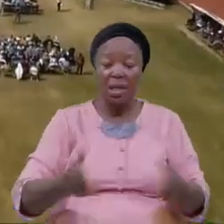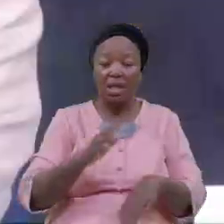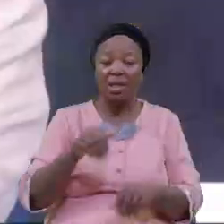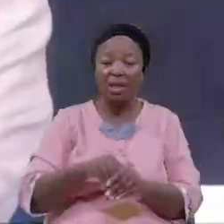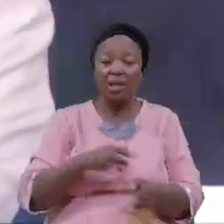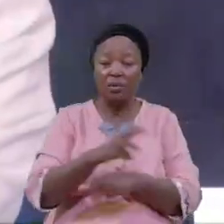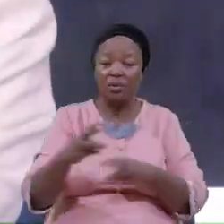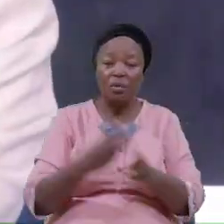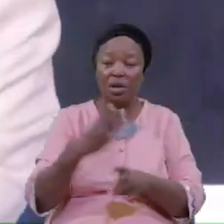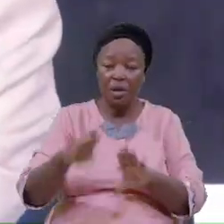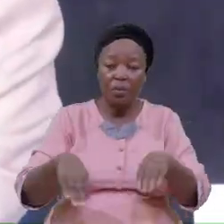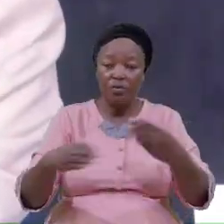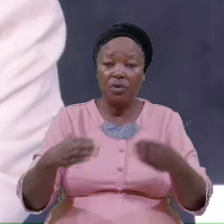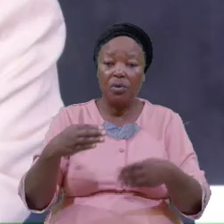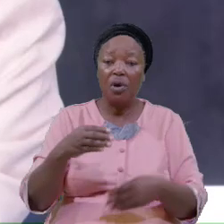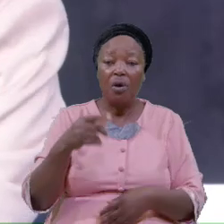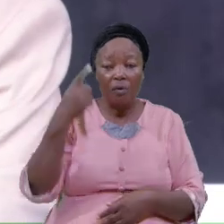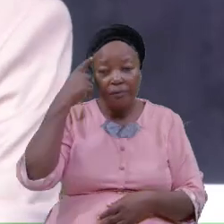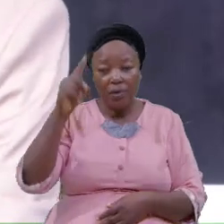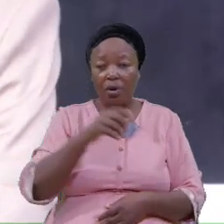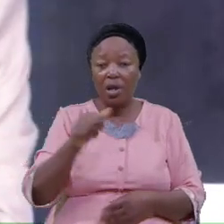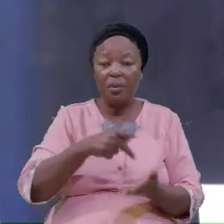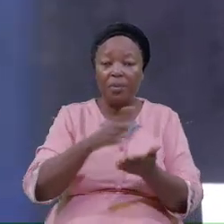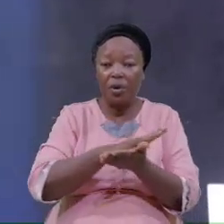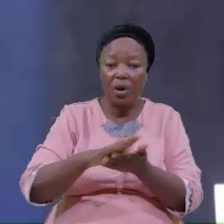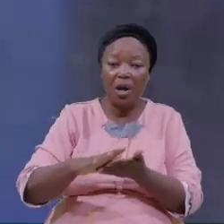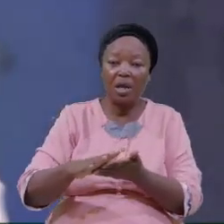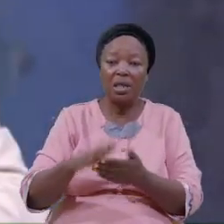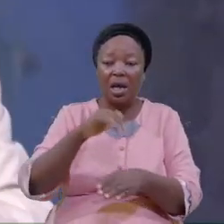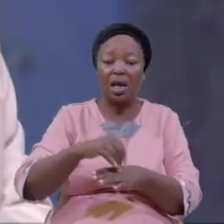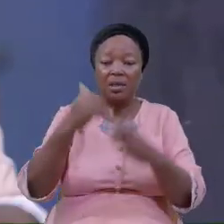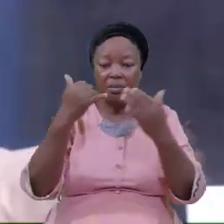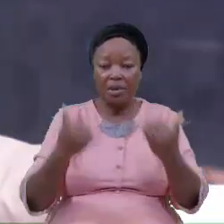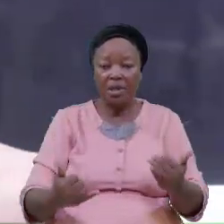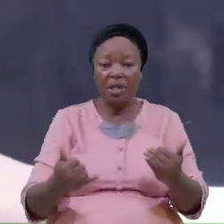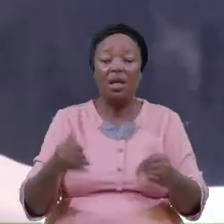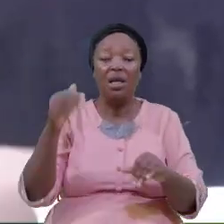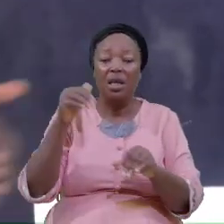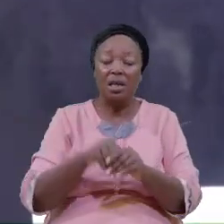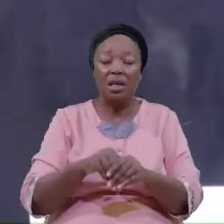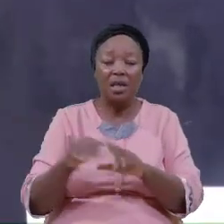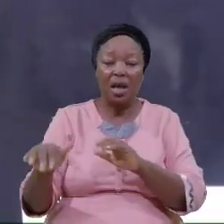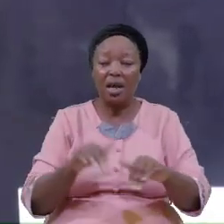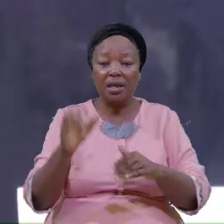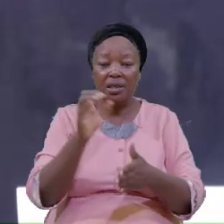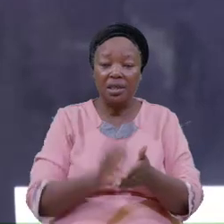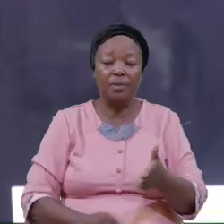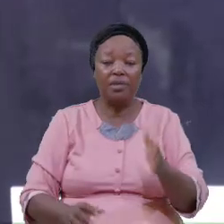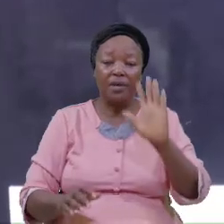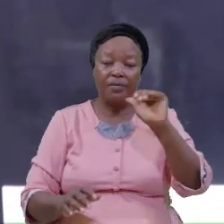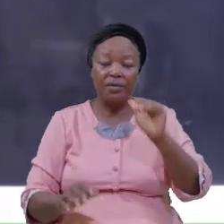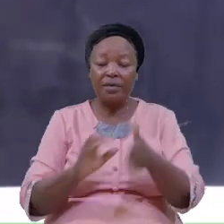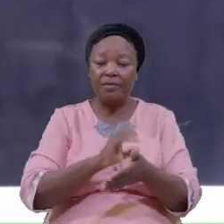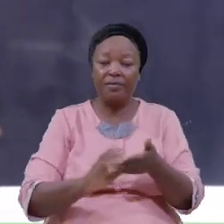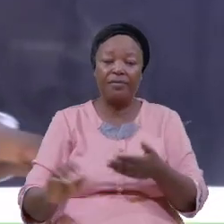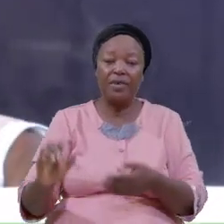pure heart. It tells us in Acts chapter 15, we're reading from verse